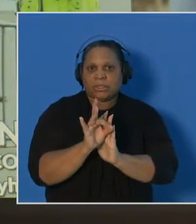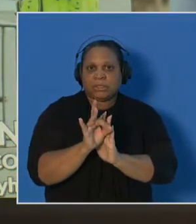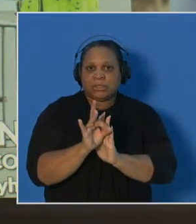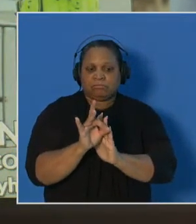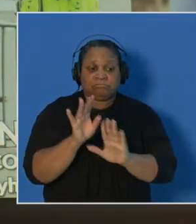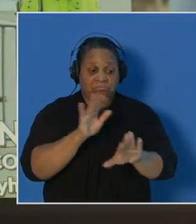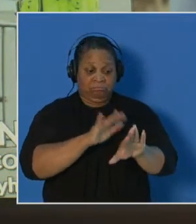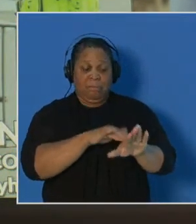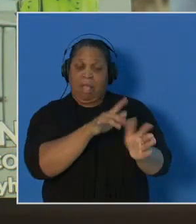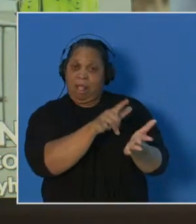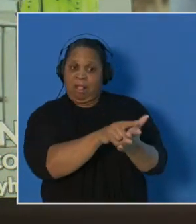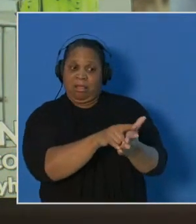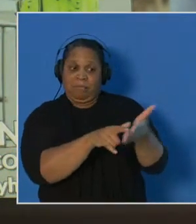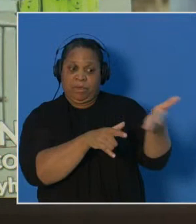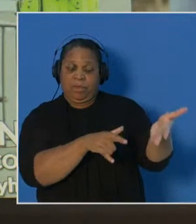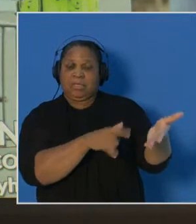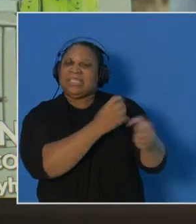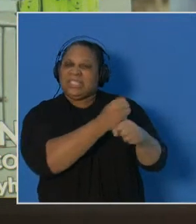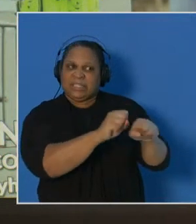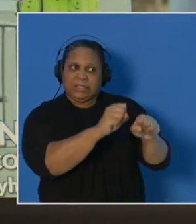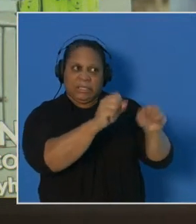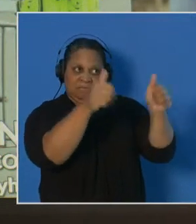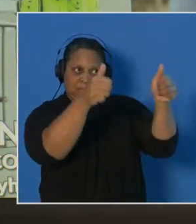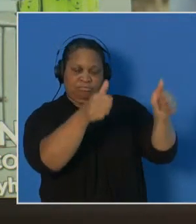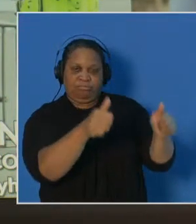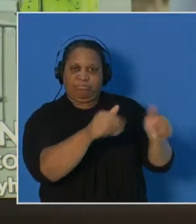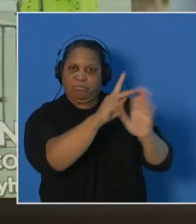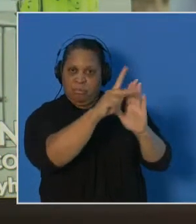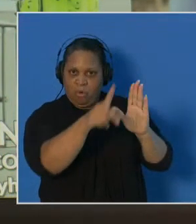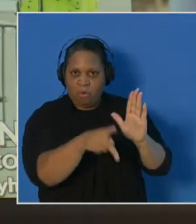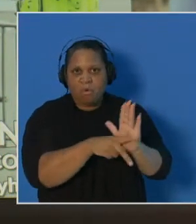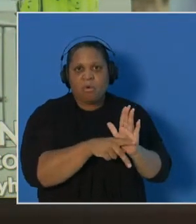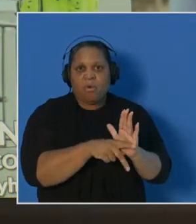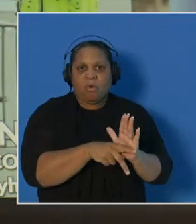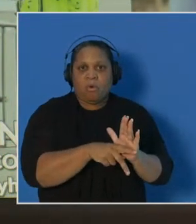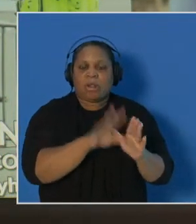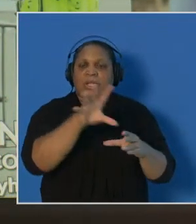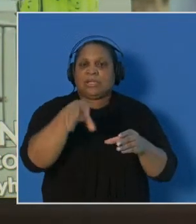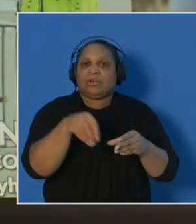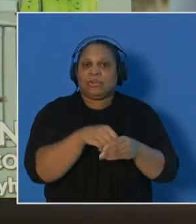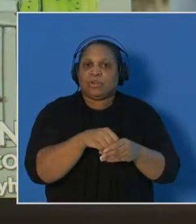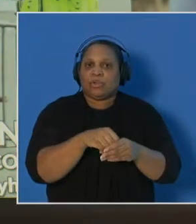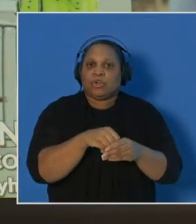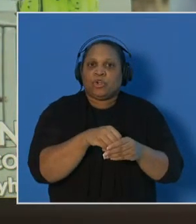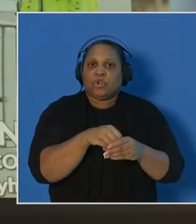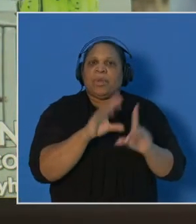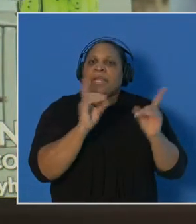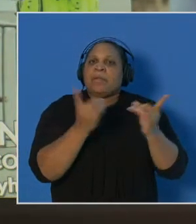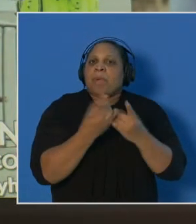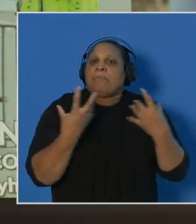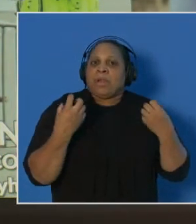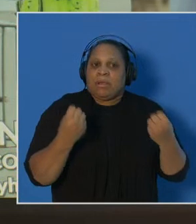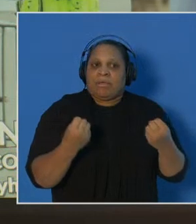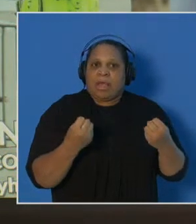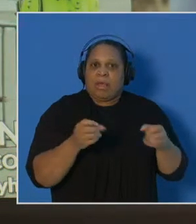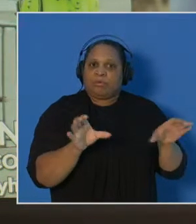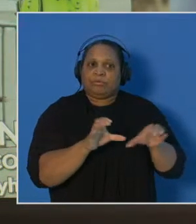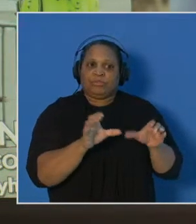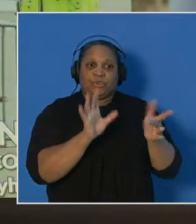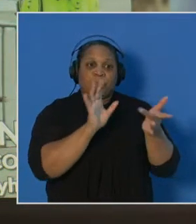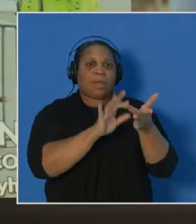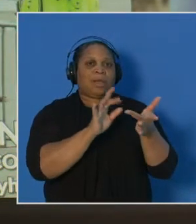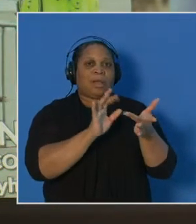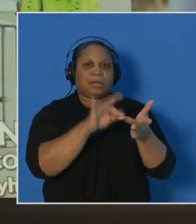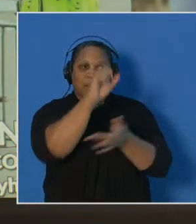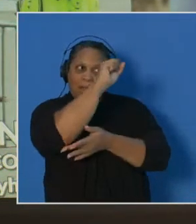the airport, there will be safety protocols in place. These include the Department of Health conducting contactless